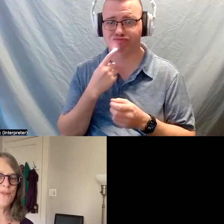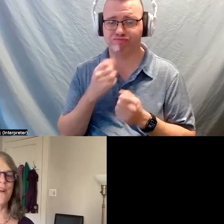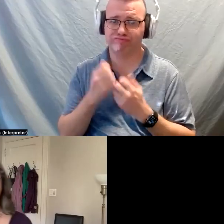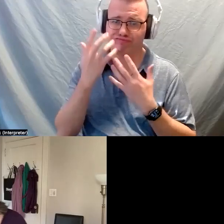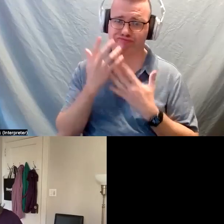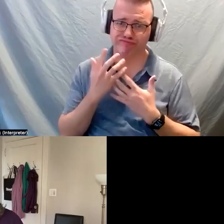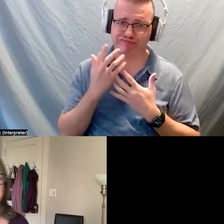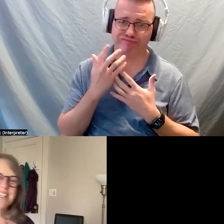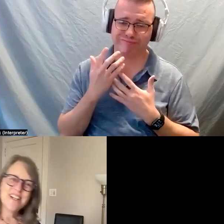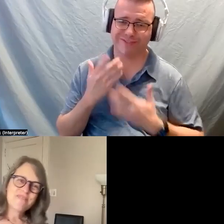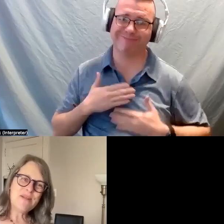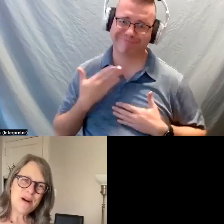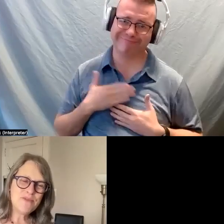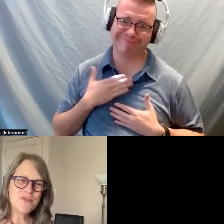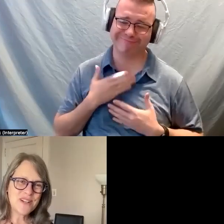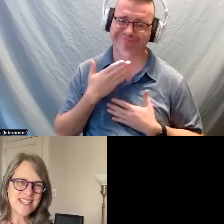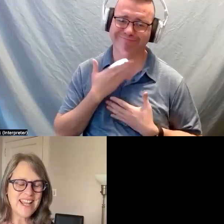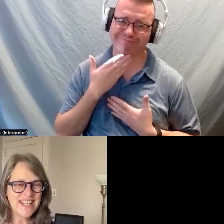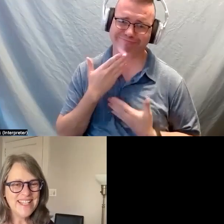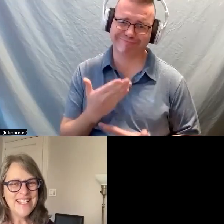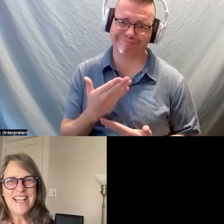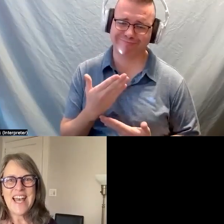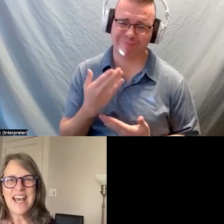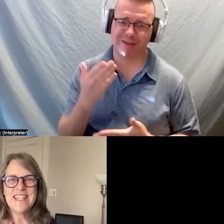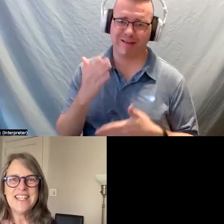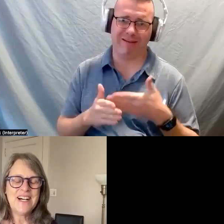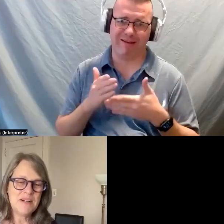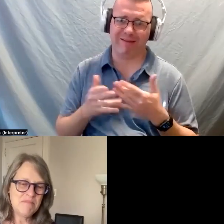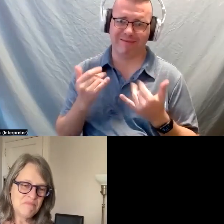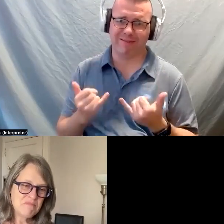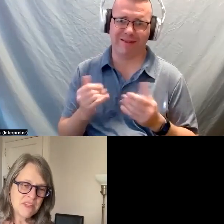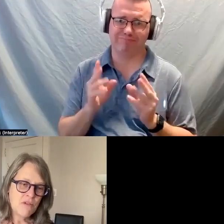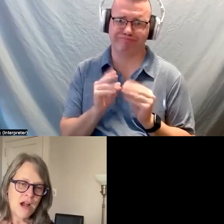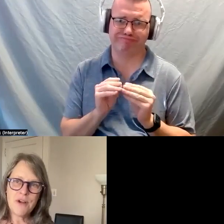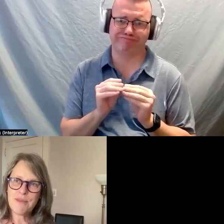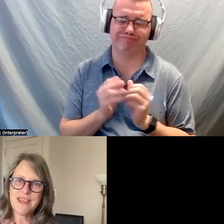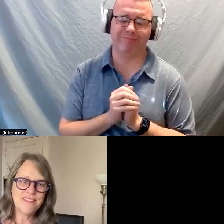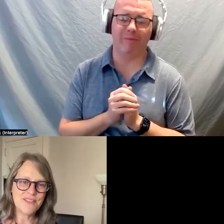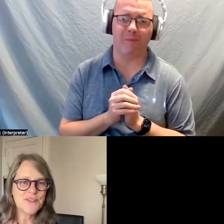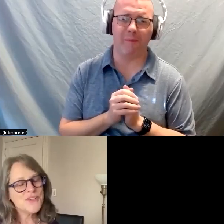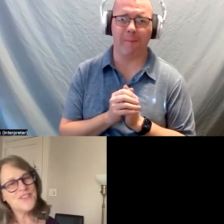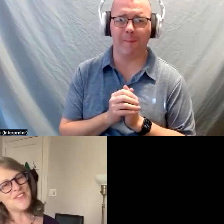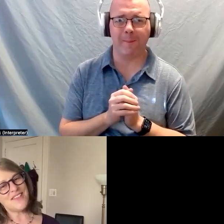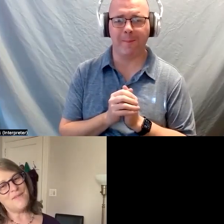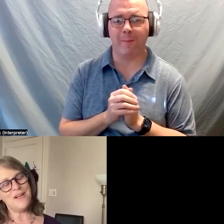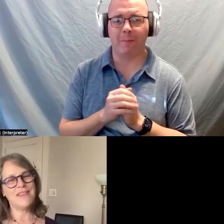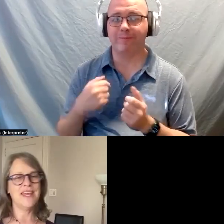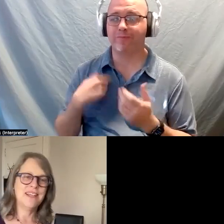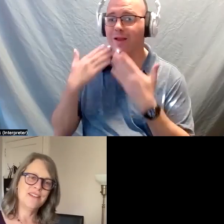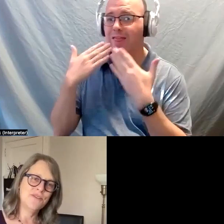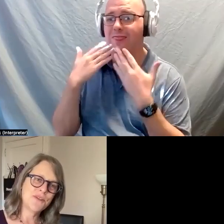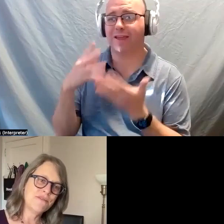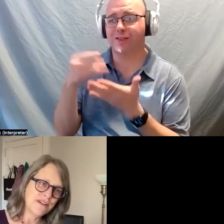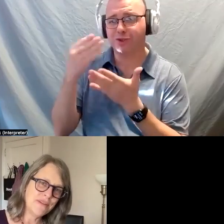sadness but also gratitude, wrap up for today. And I want to thank the students. I